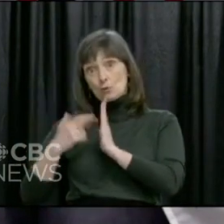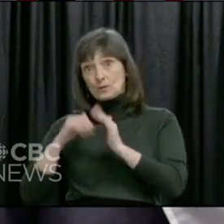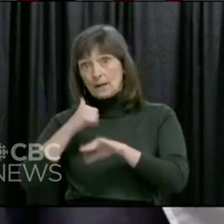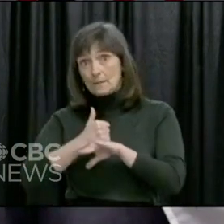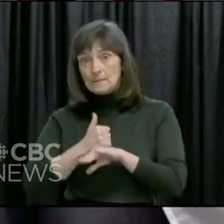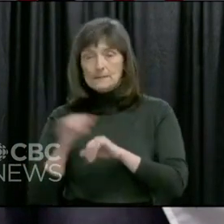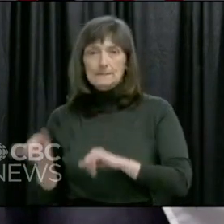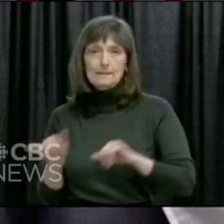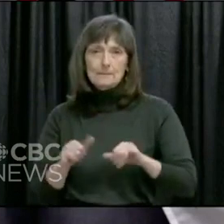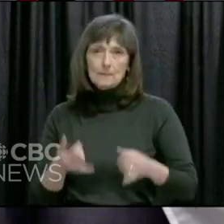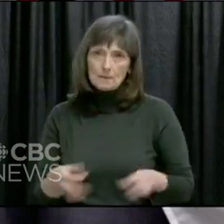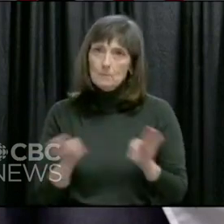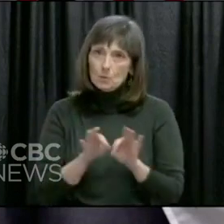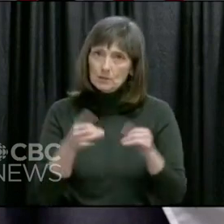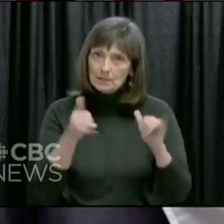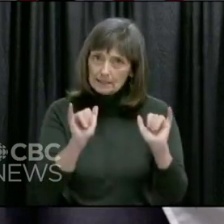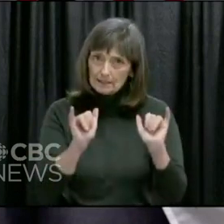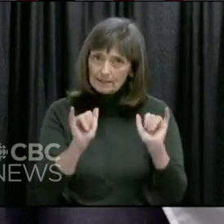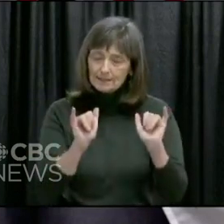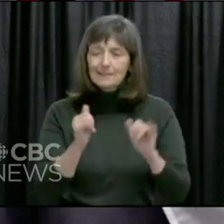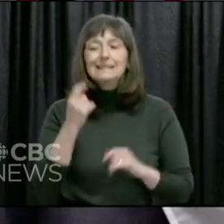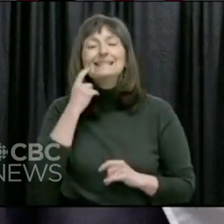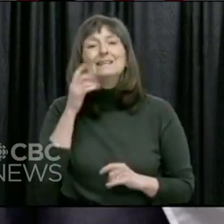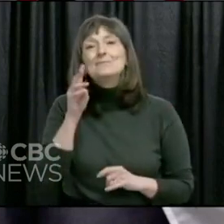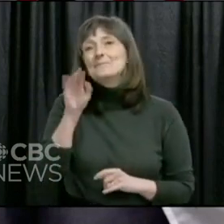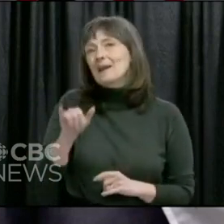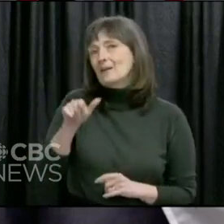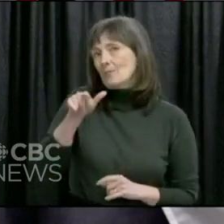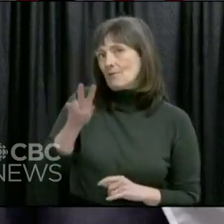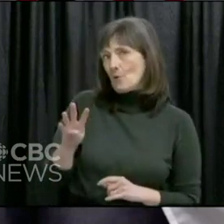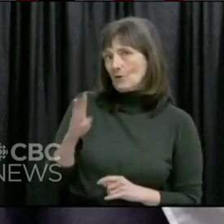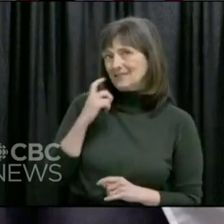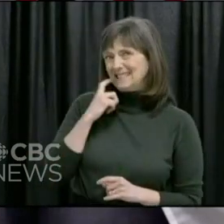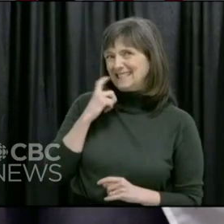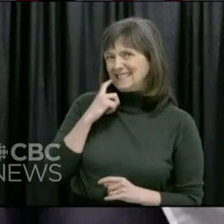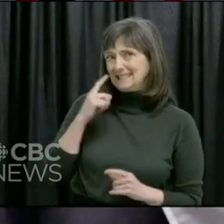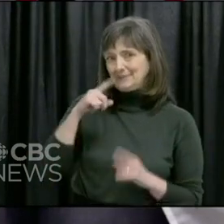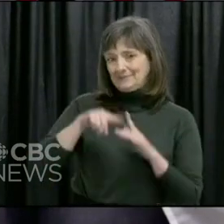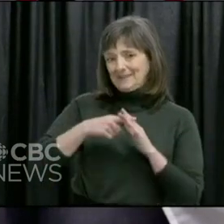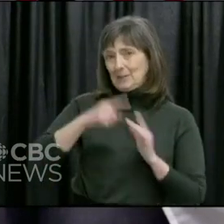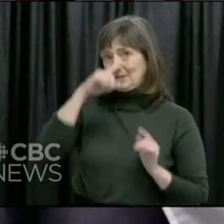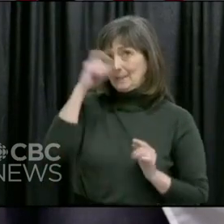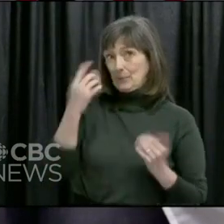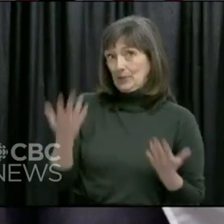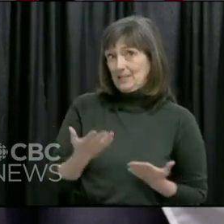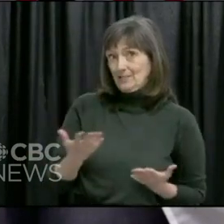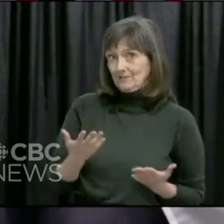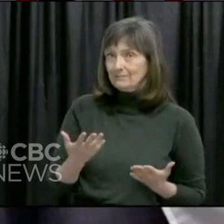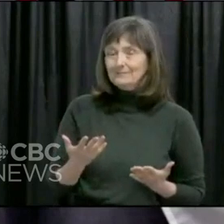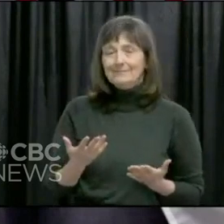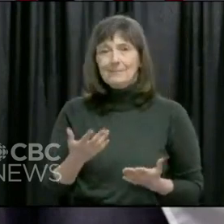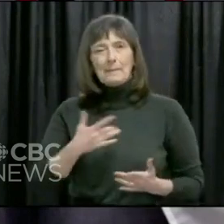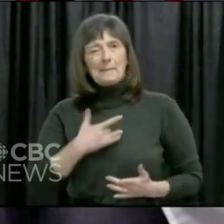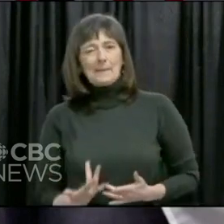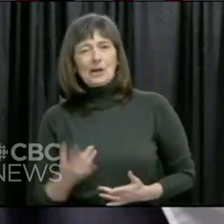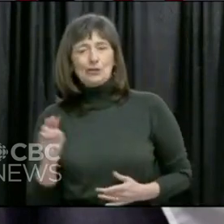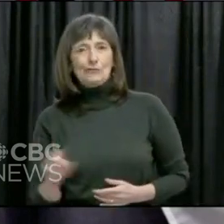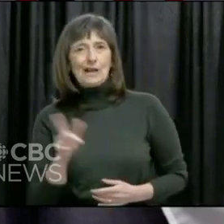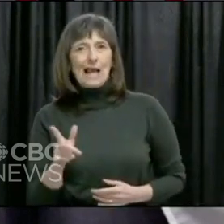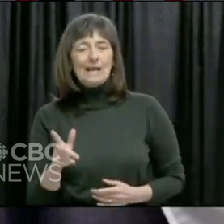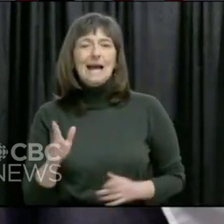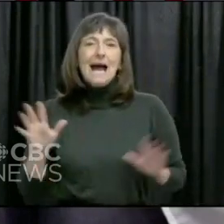past weekend marks the unofficial start of summer in our province and the festivities and seasonal traditions we look forward to each year, this summer